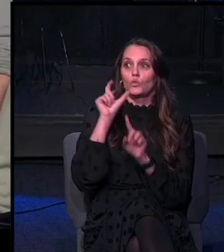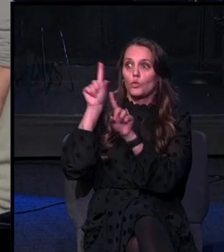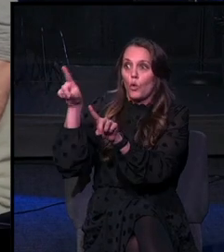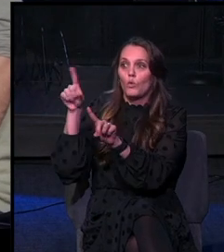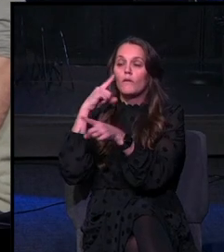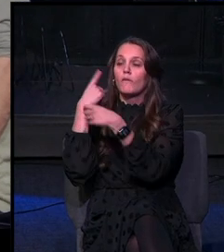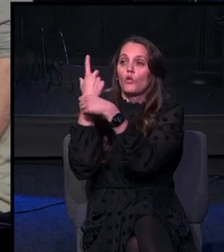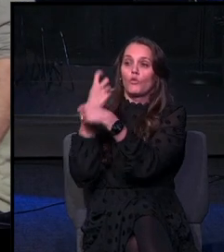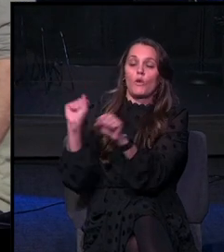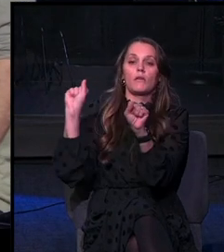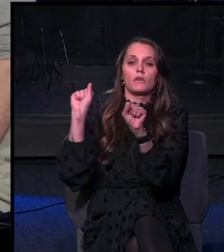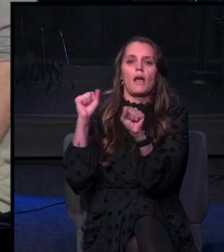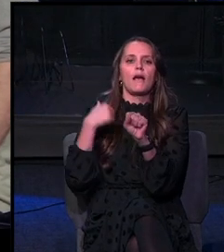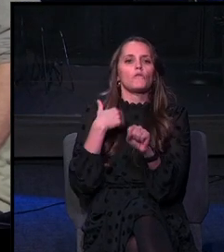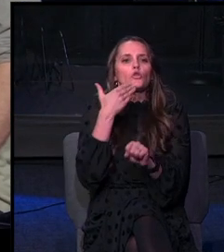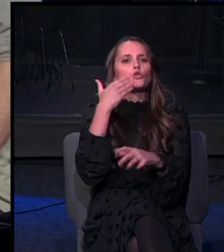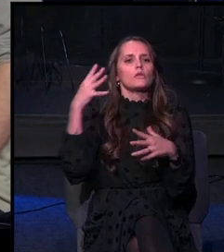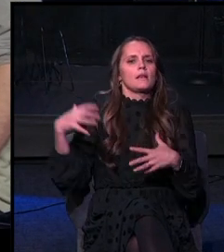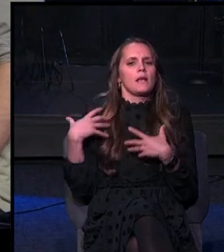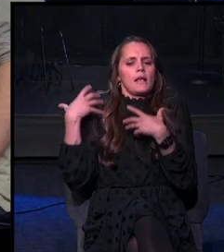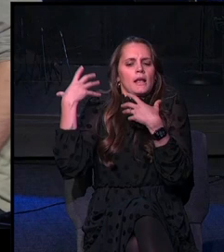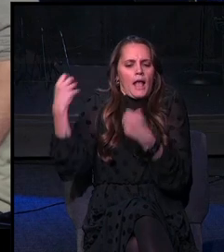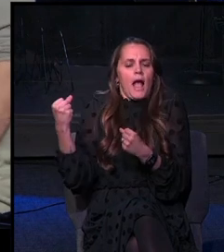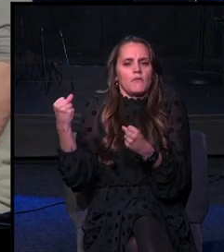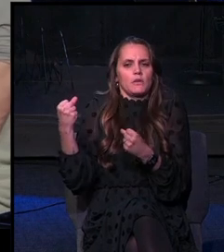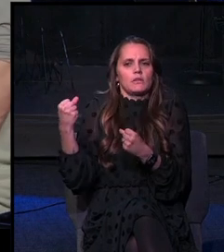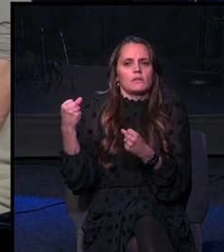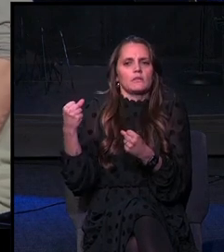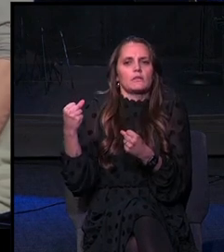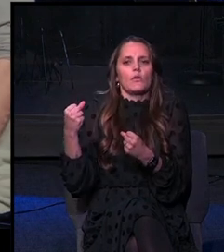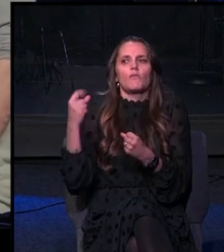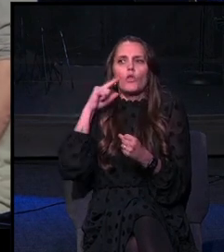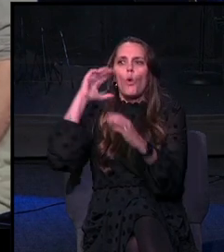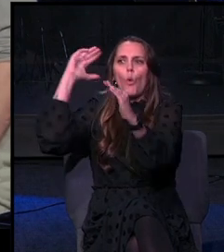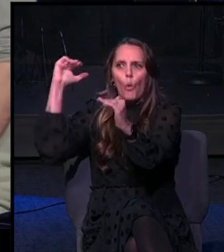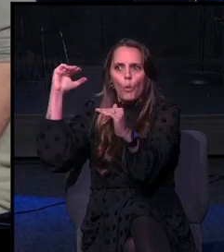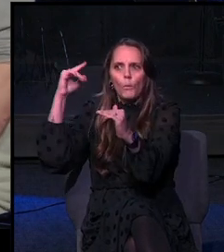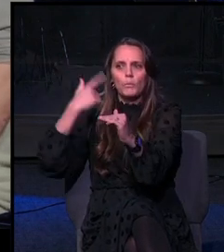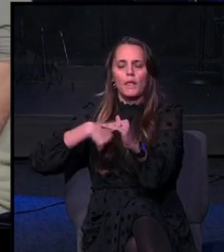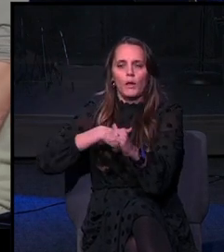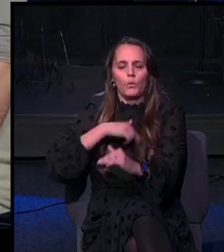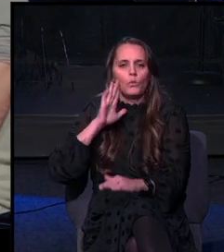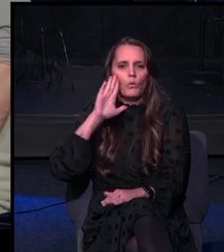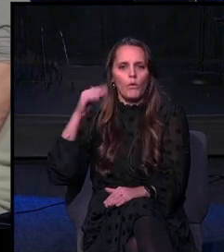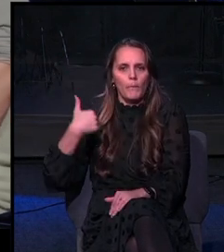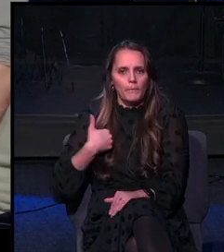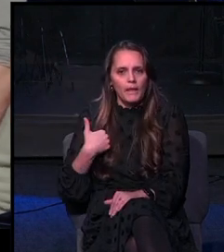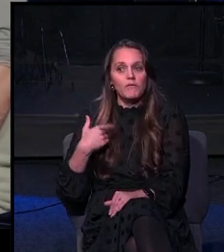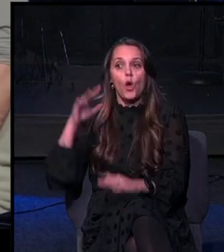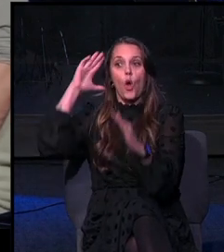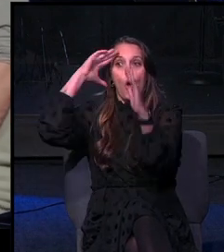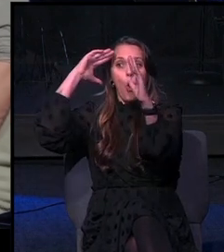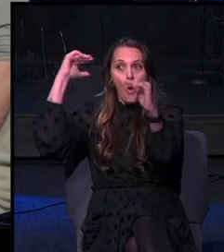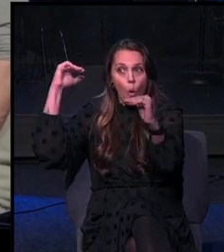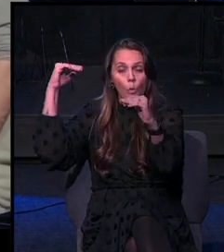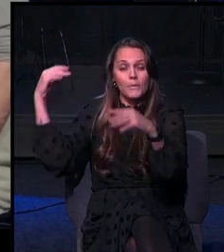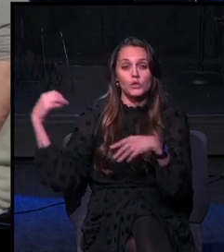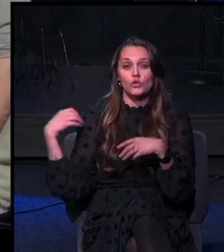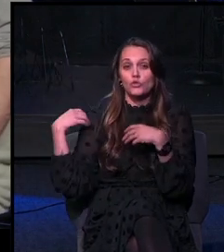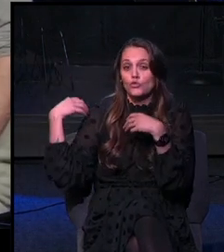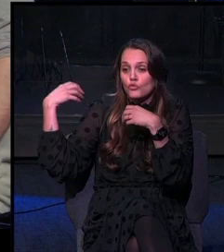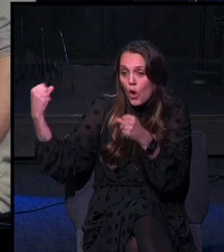great confidence as we hold to the hope that lies before us. This hope is a strong and